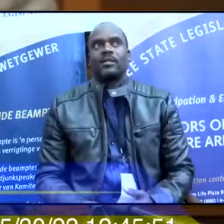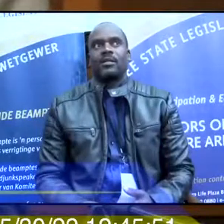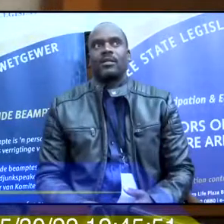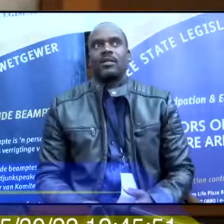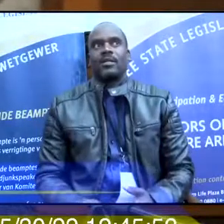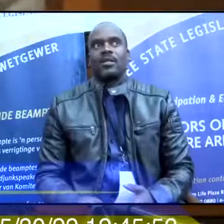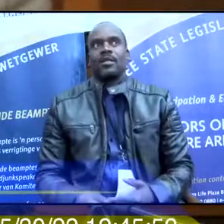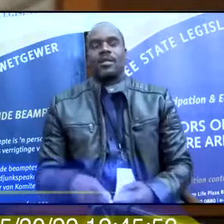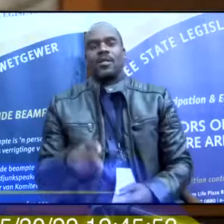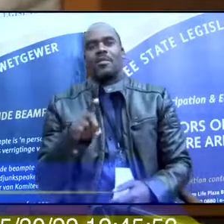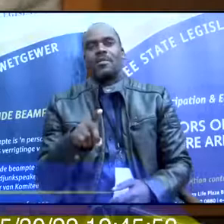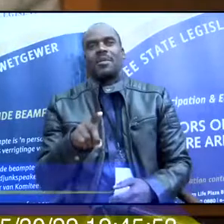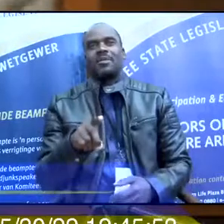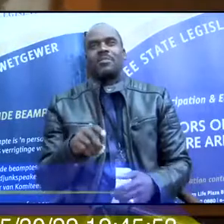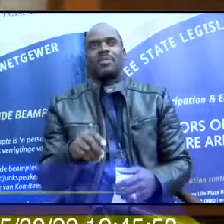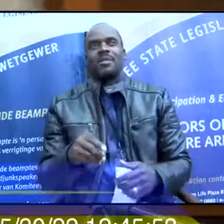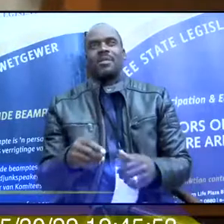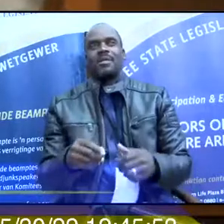equal